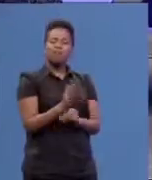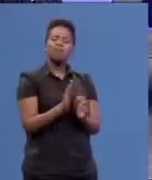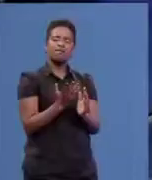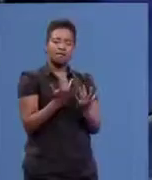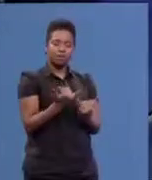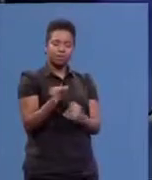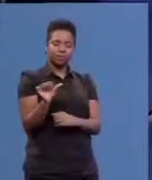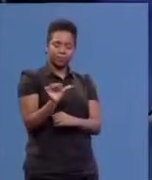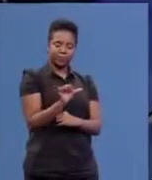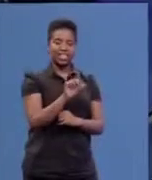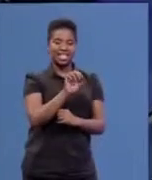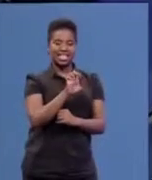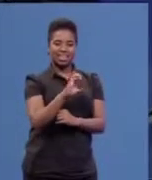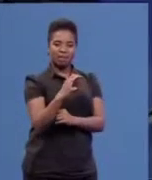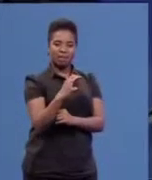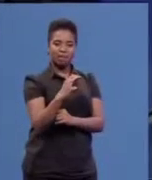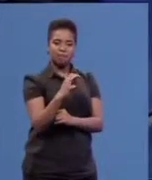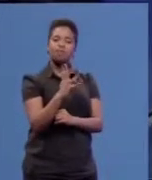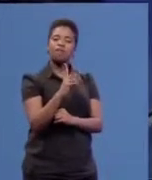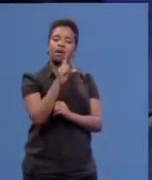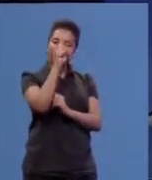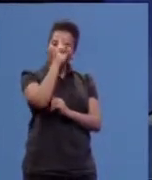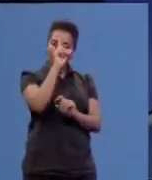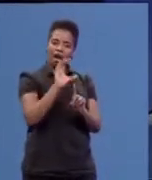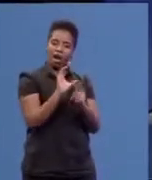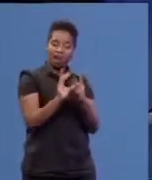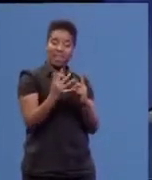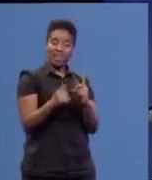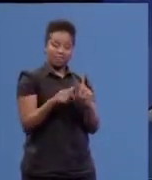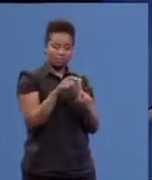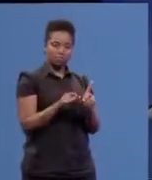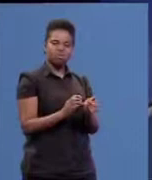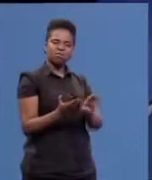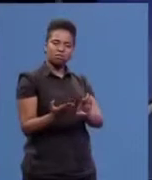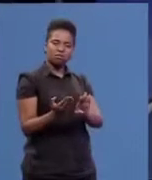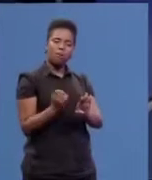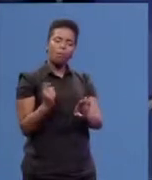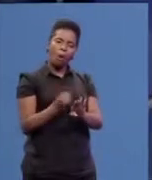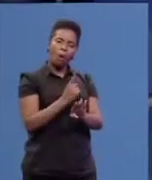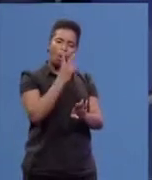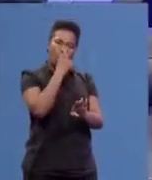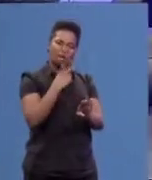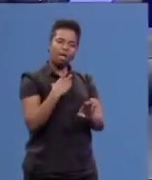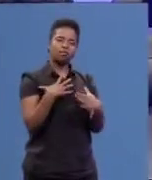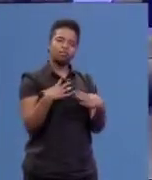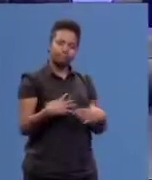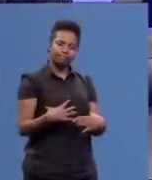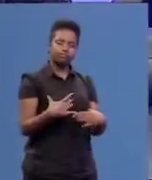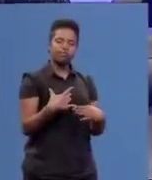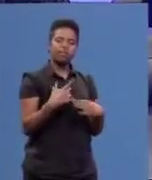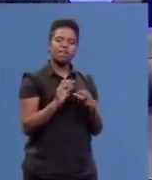sibuyele equnu sithethe ngesintu. Ngokwesintu xa kusweleke umuntu siyazila sonke. Kuzila ifamily